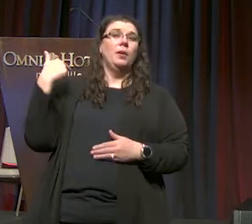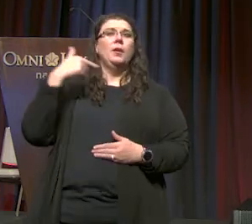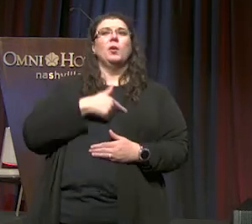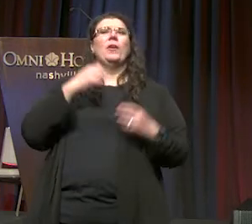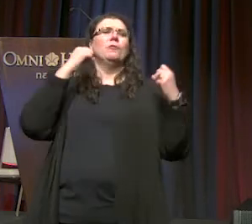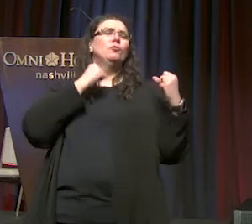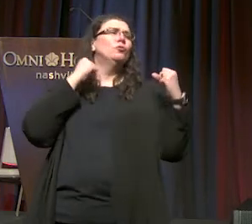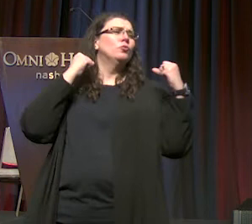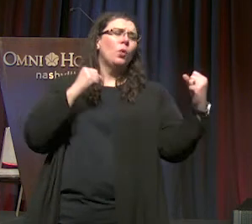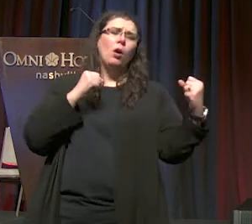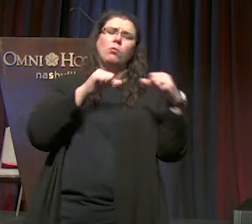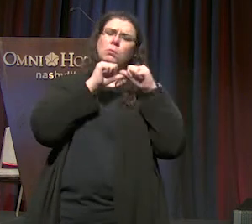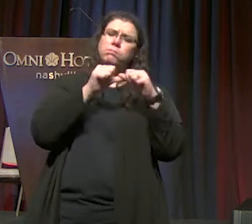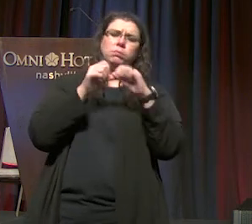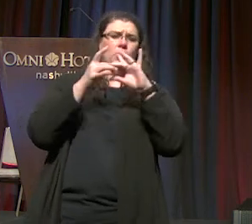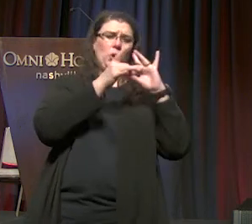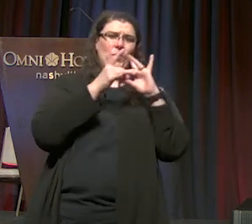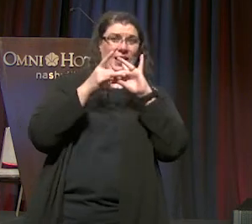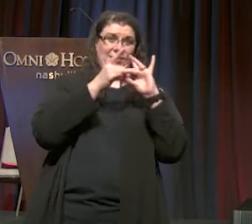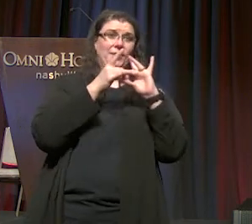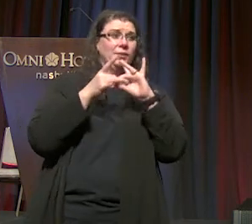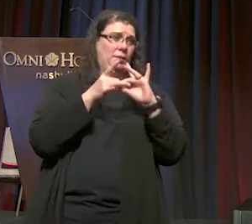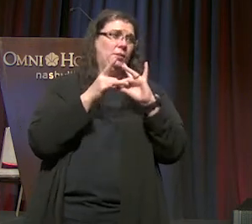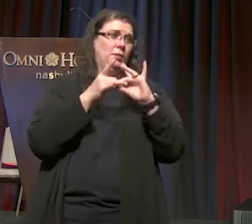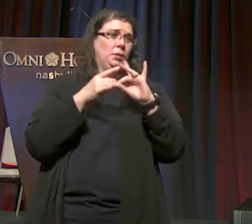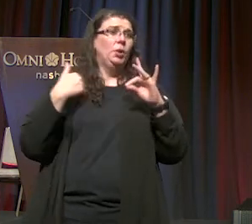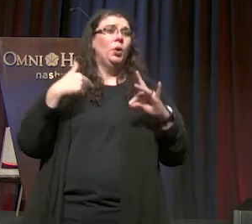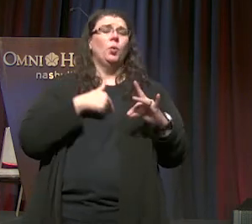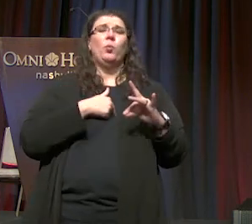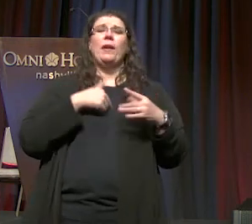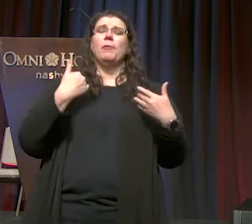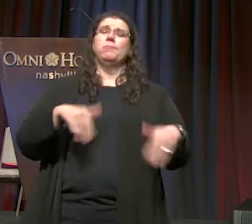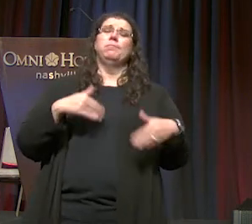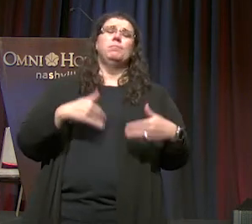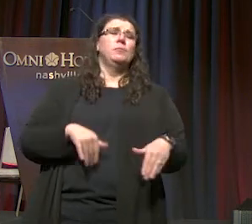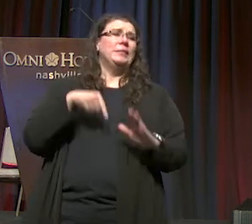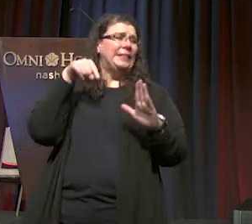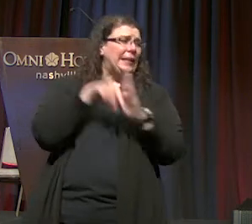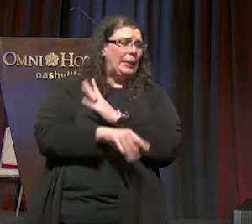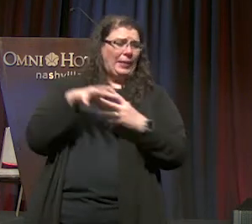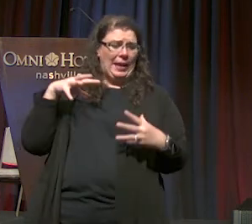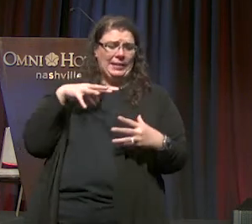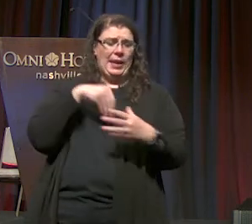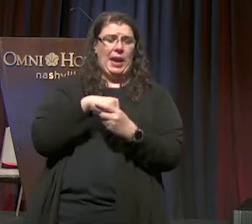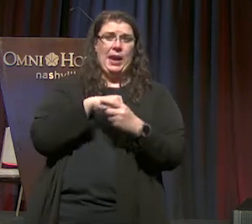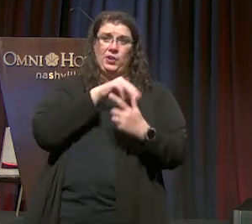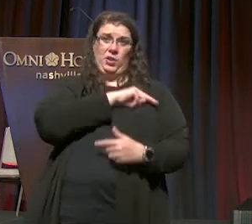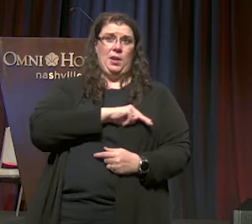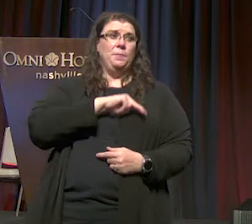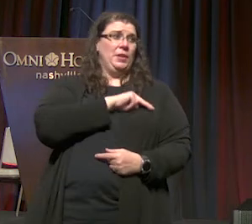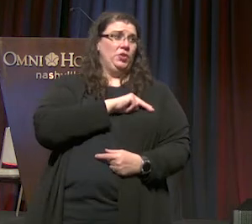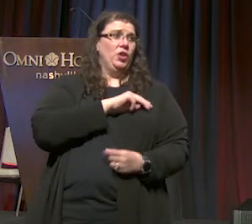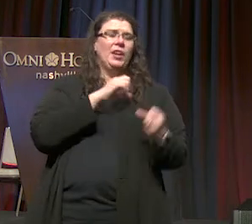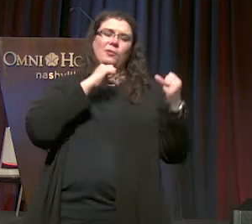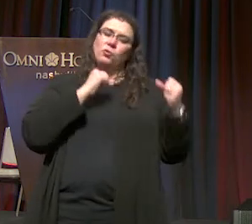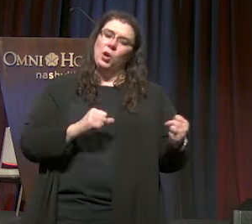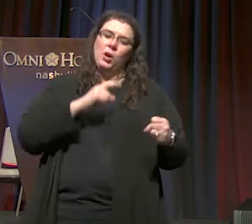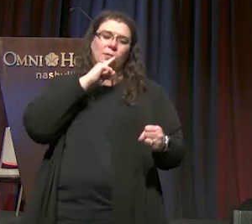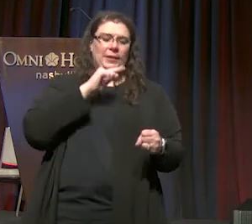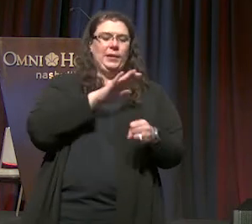strongly united. We are deeply engaged in mission and strongly committed in